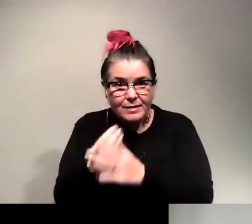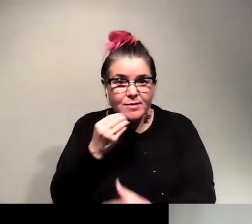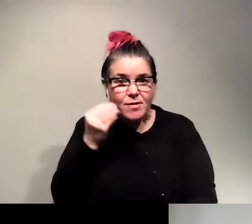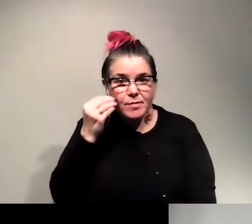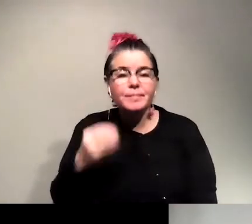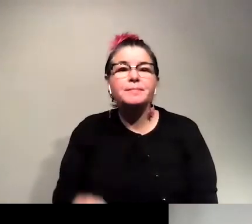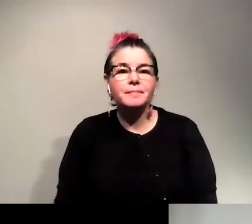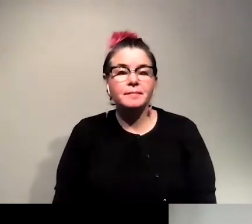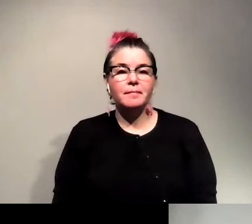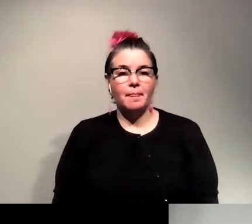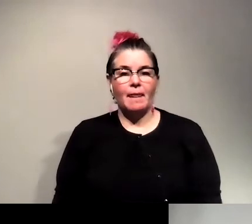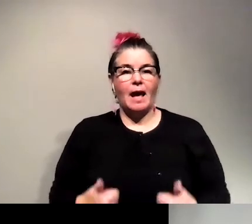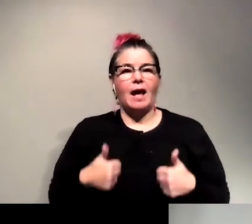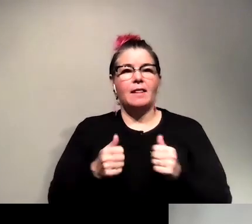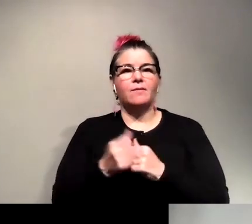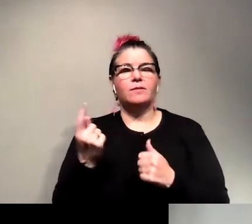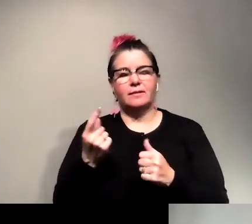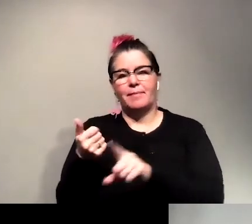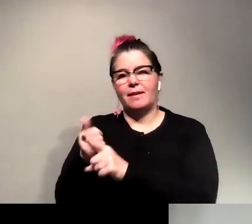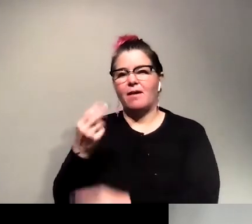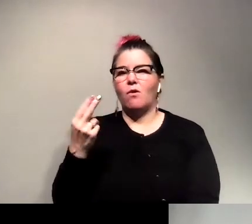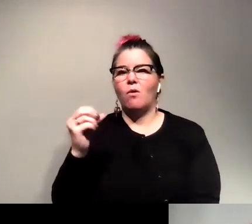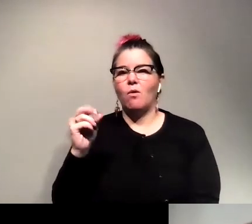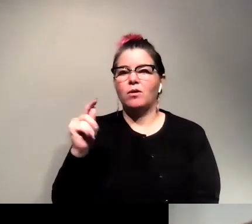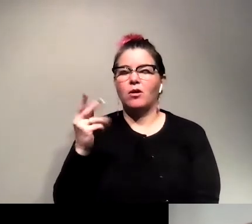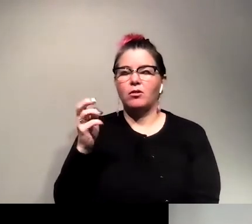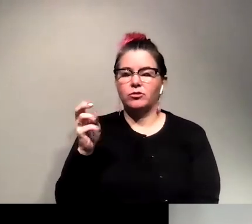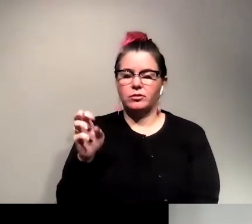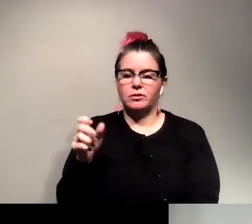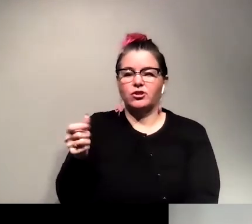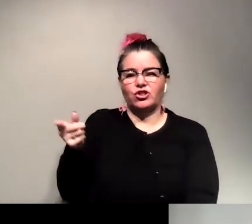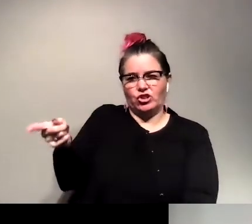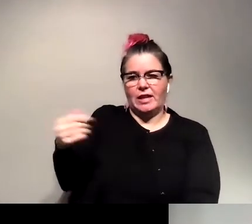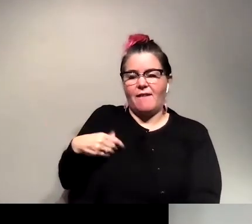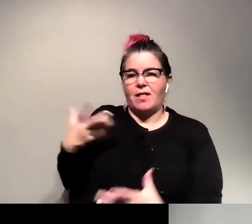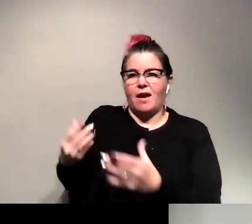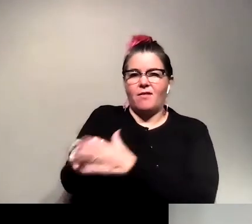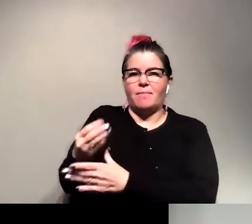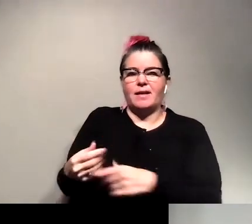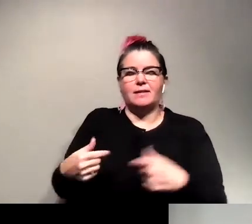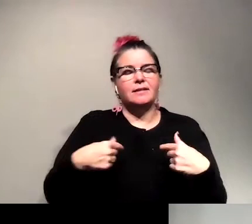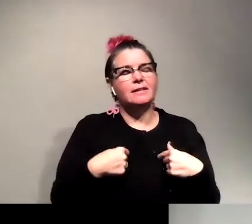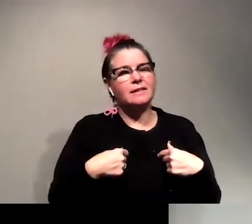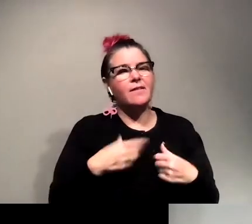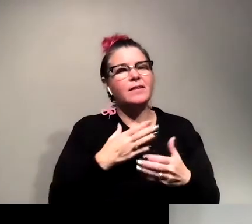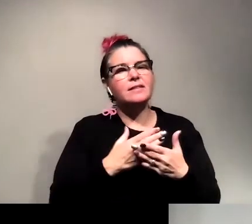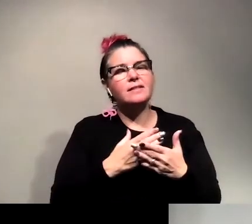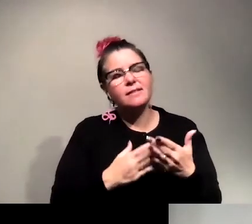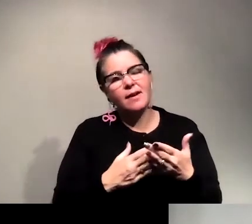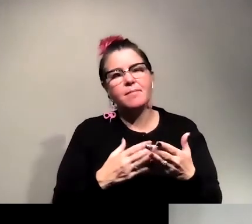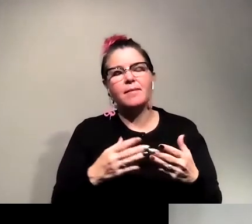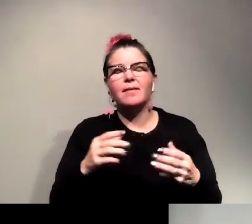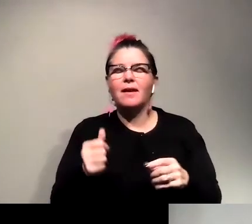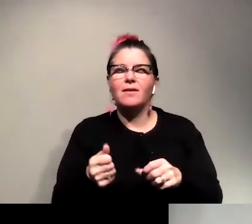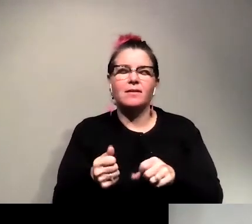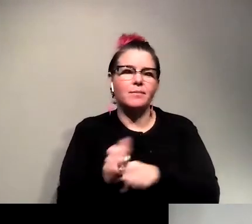with someone who's in horticulture. So she has a bunch of plants. I have some like gardening, you know, I think with the pandemic, a lot of folks